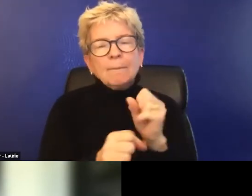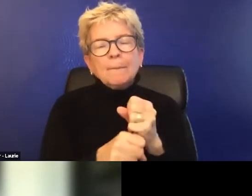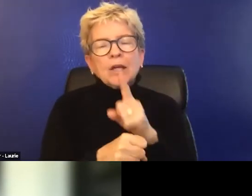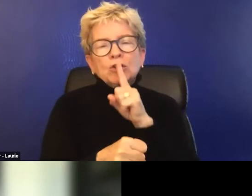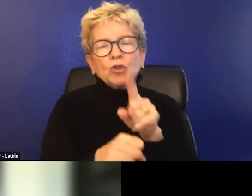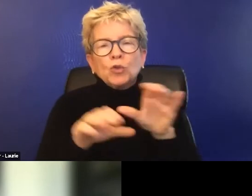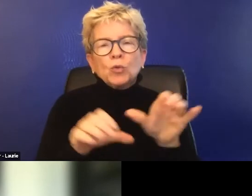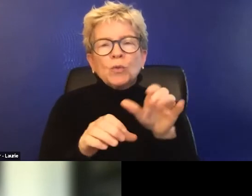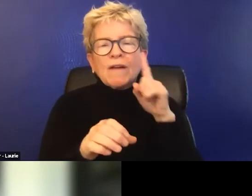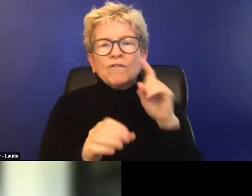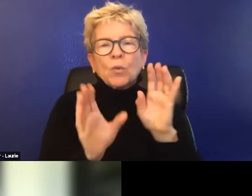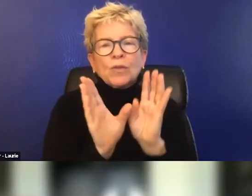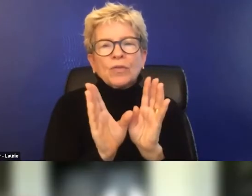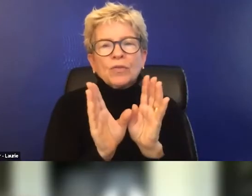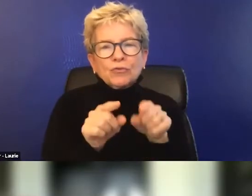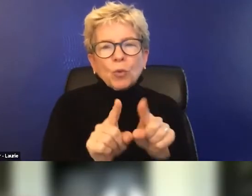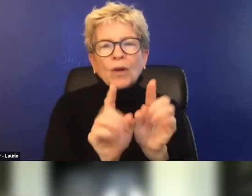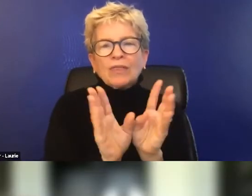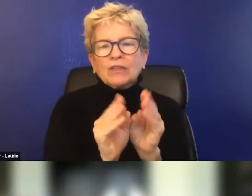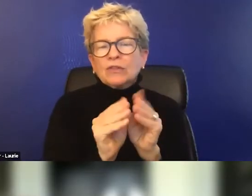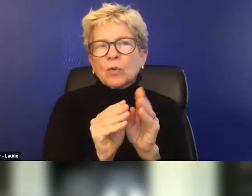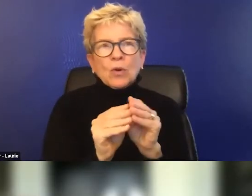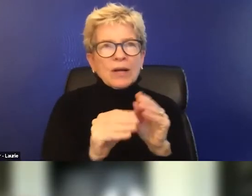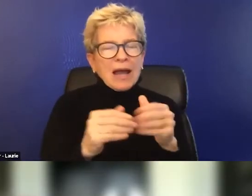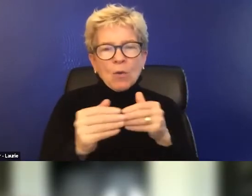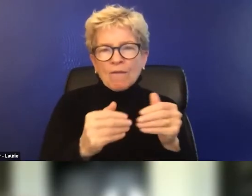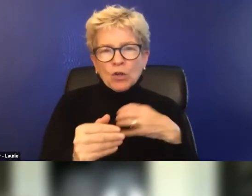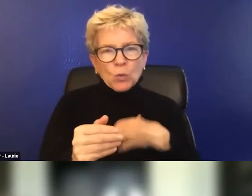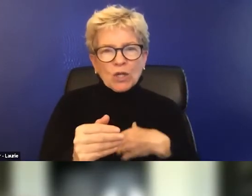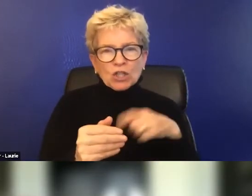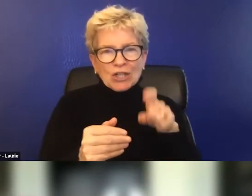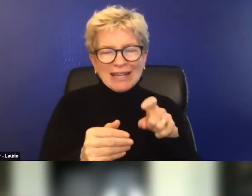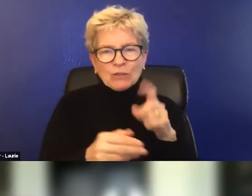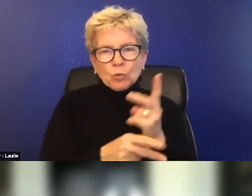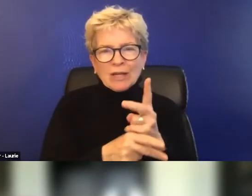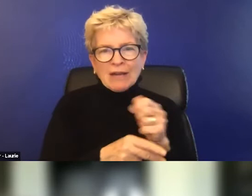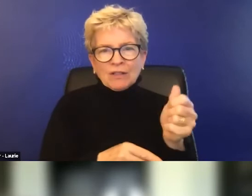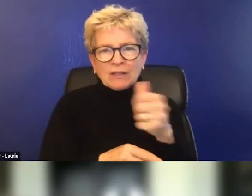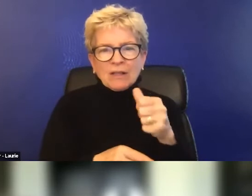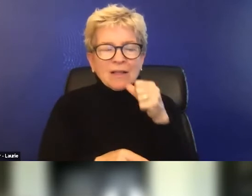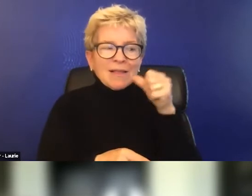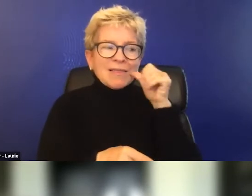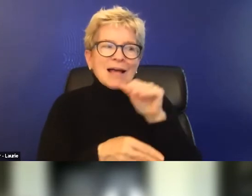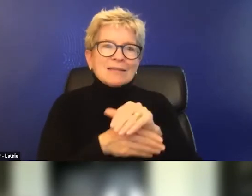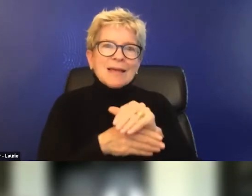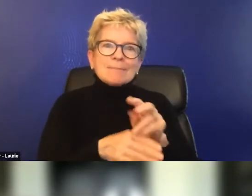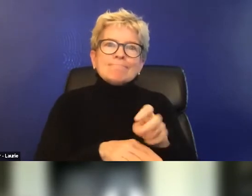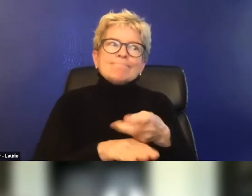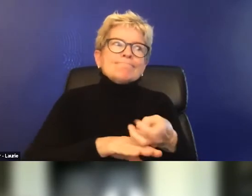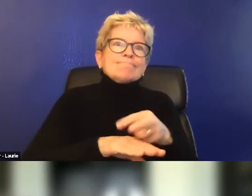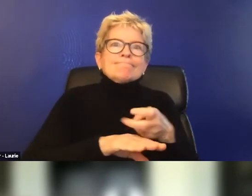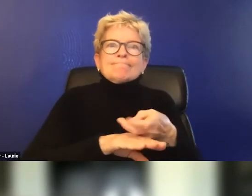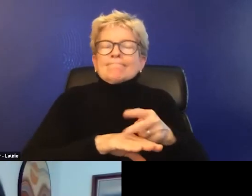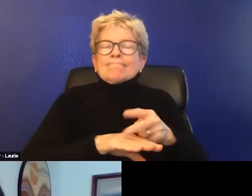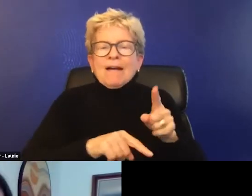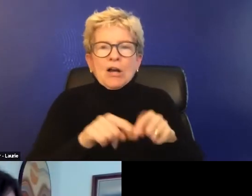story in whatever way that you need to. So last night, I was having a hard time falling asleep, thinking about doing